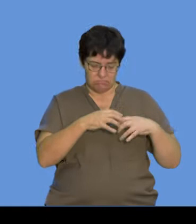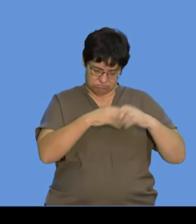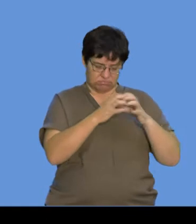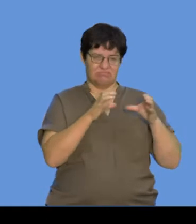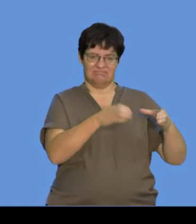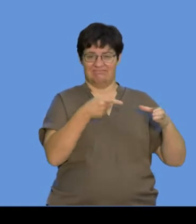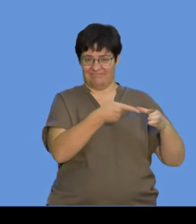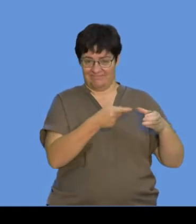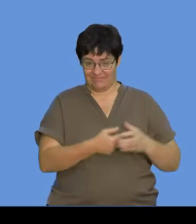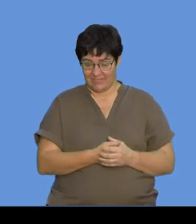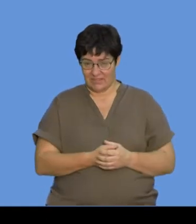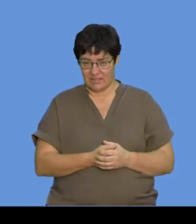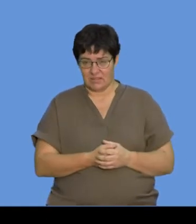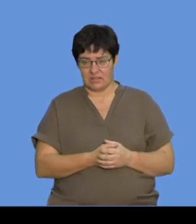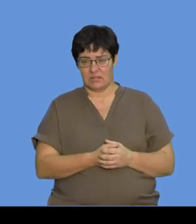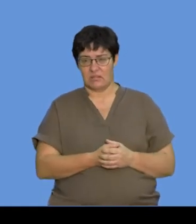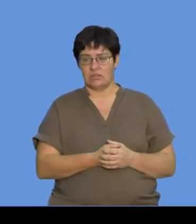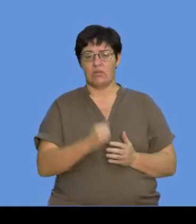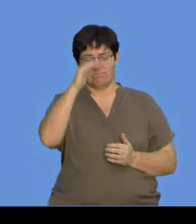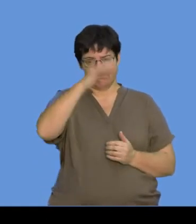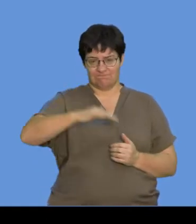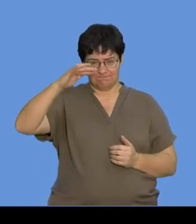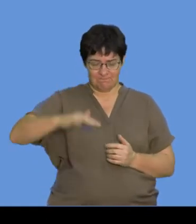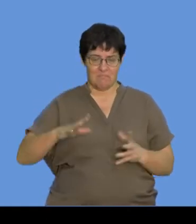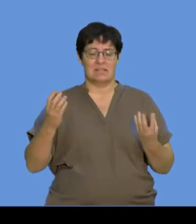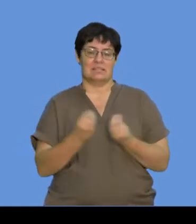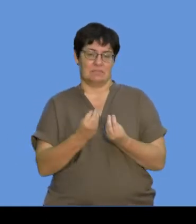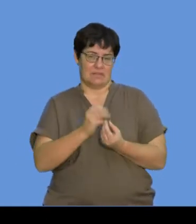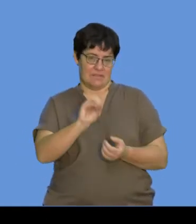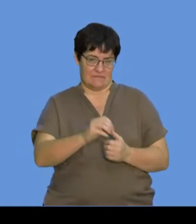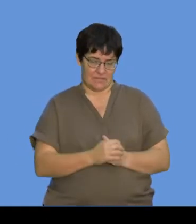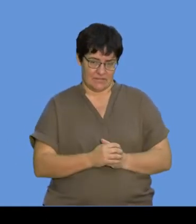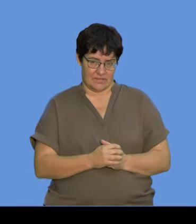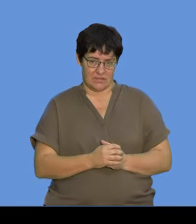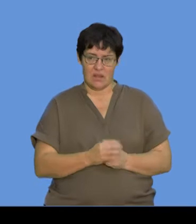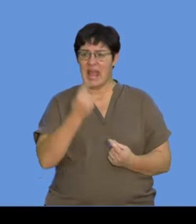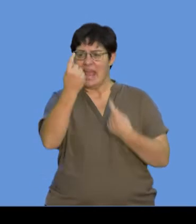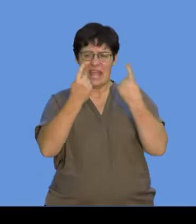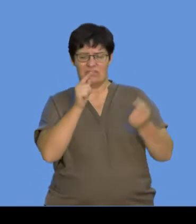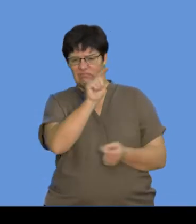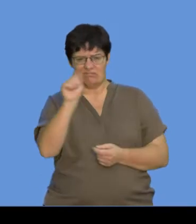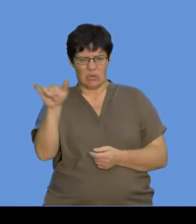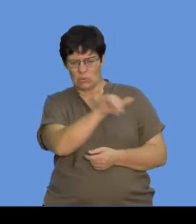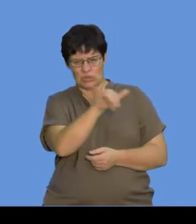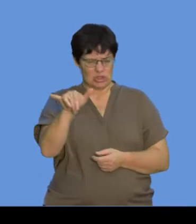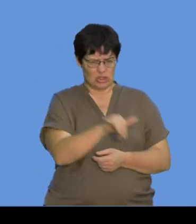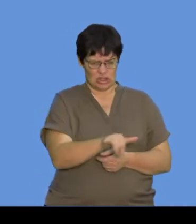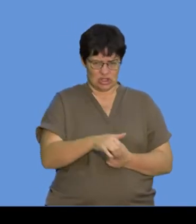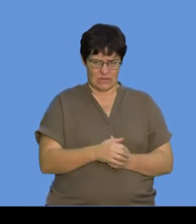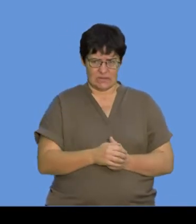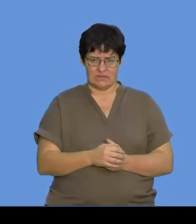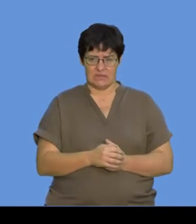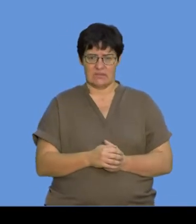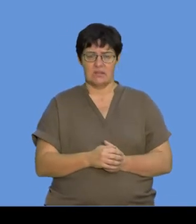Right. Now, so below we have a list of substances, okay? Which of the given chemical